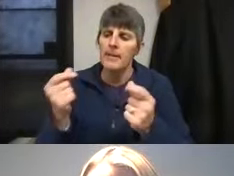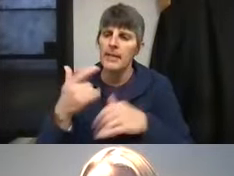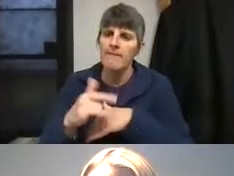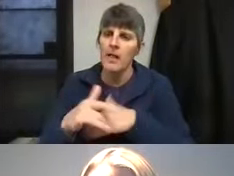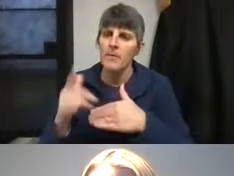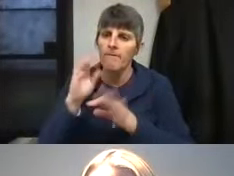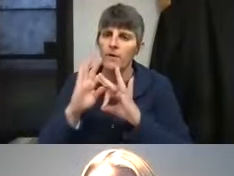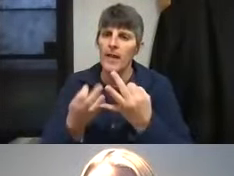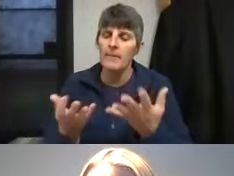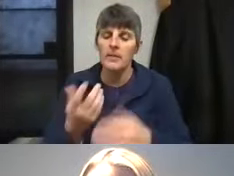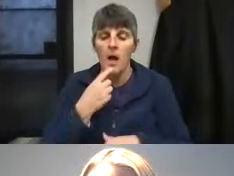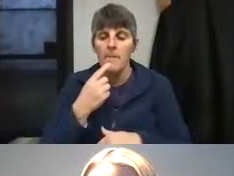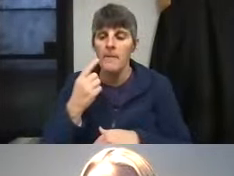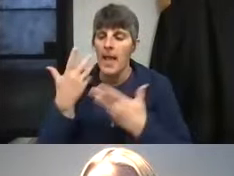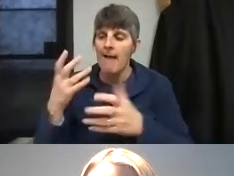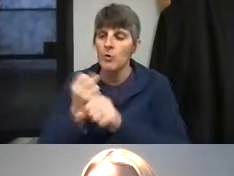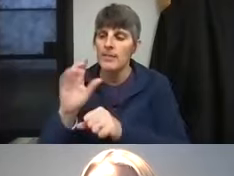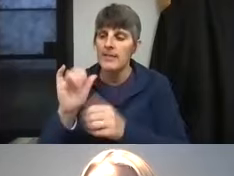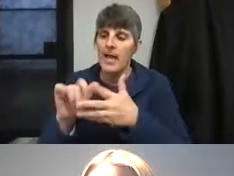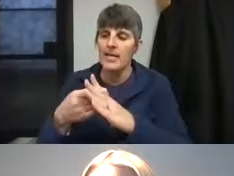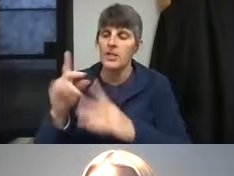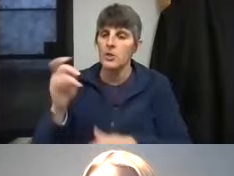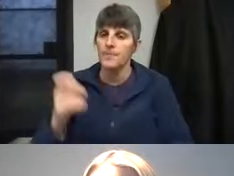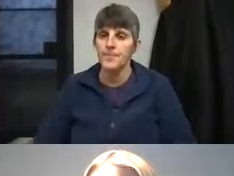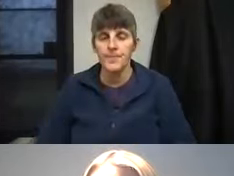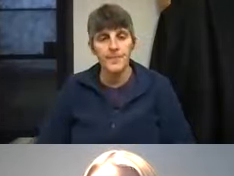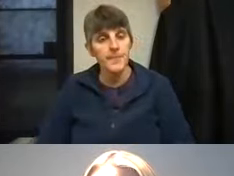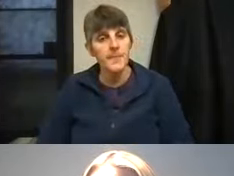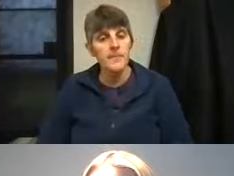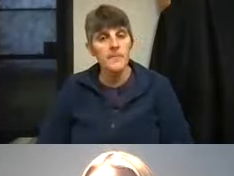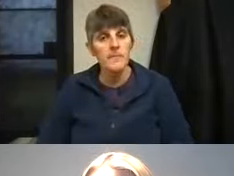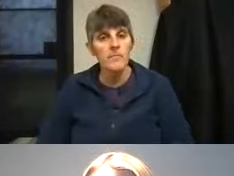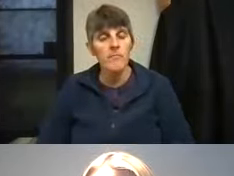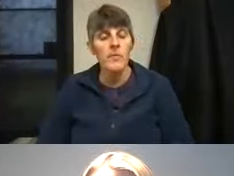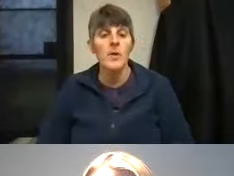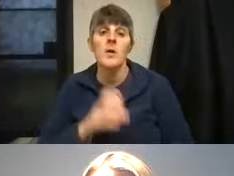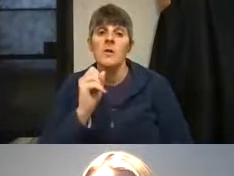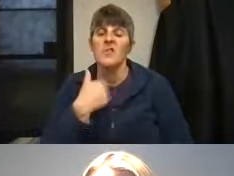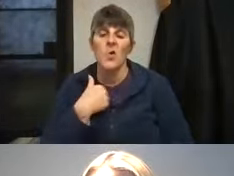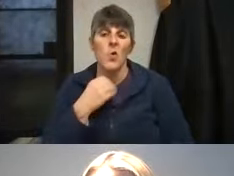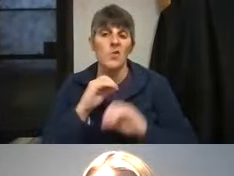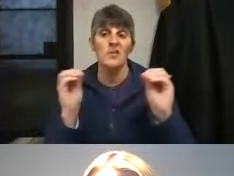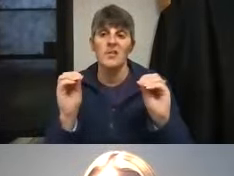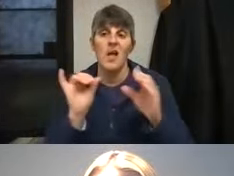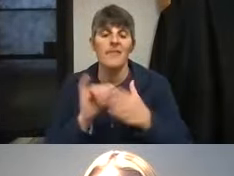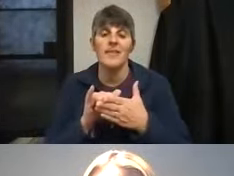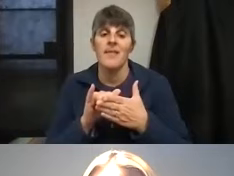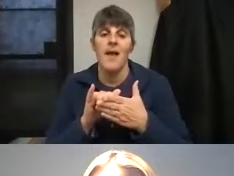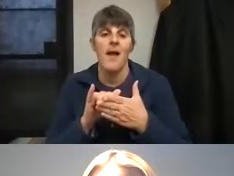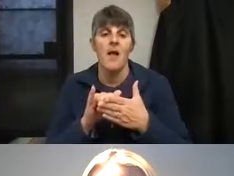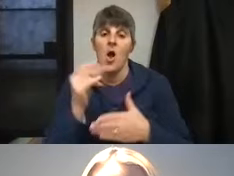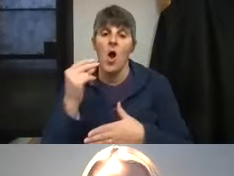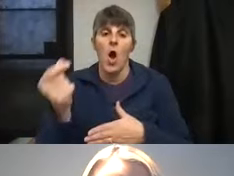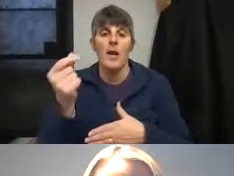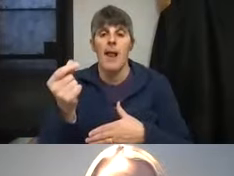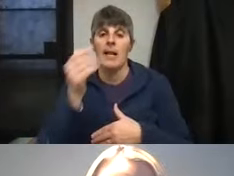to families upon receiving that initial diagnosis? So there's nothing that you're automatically